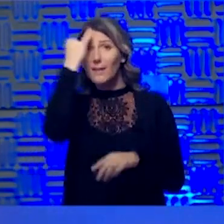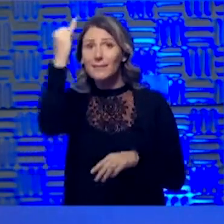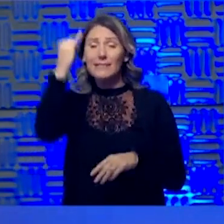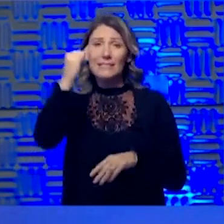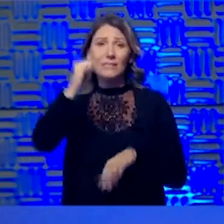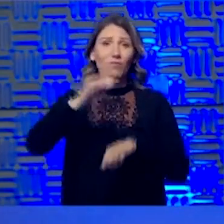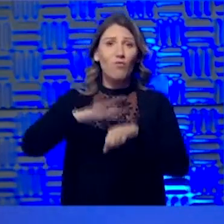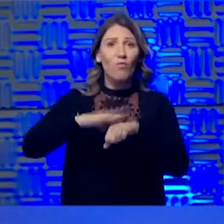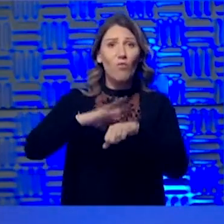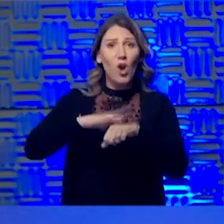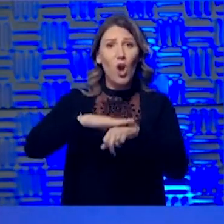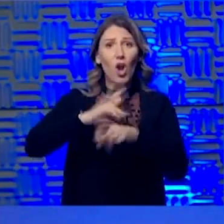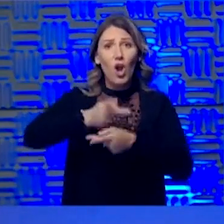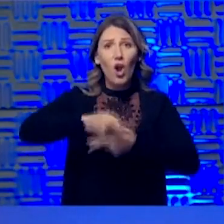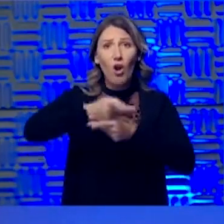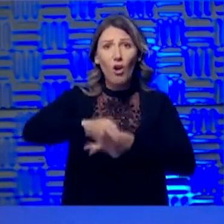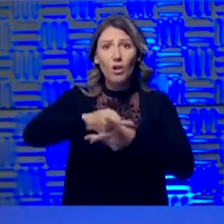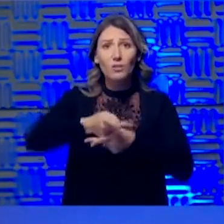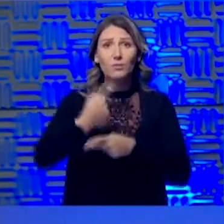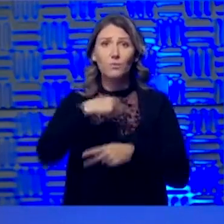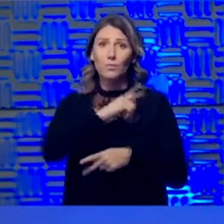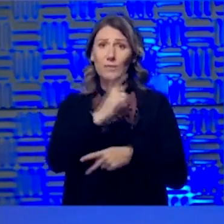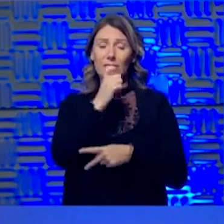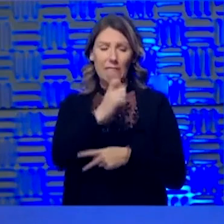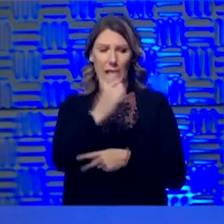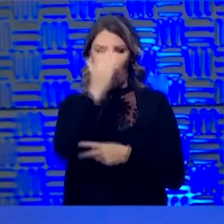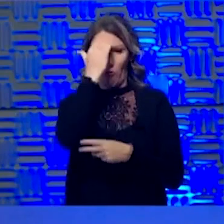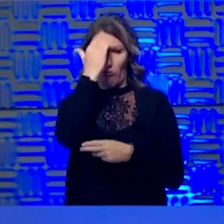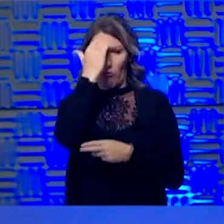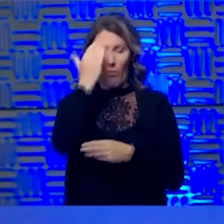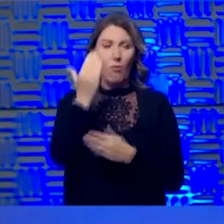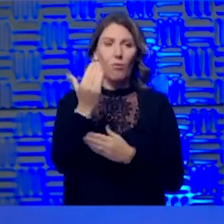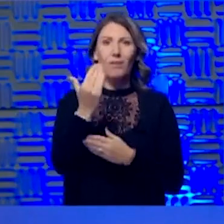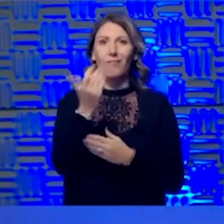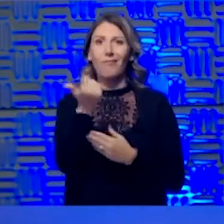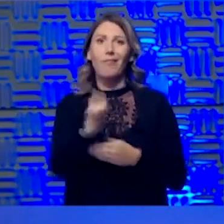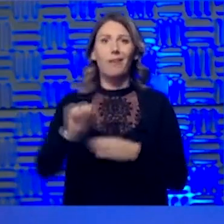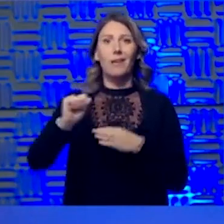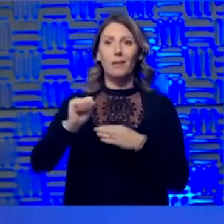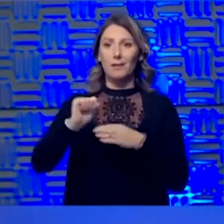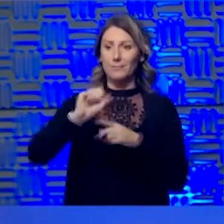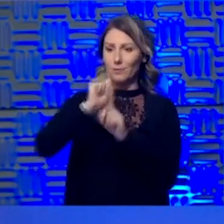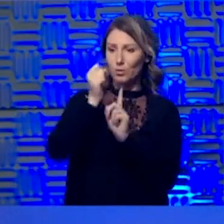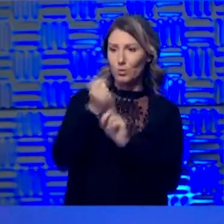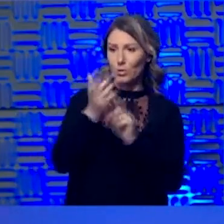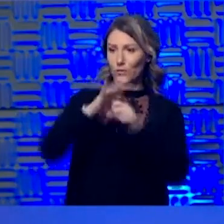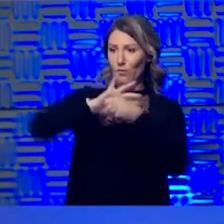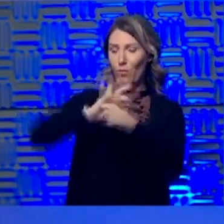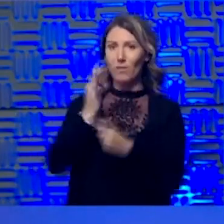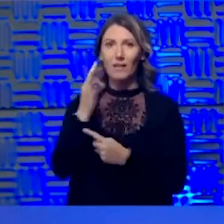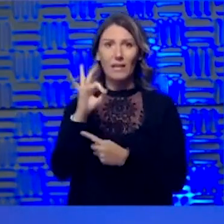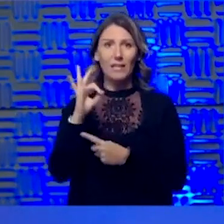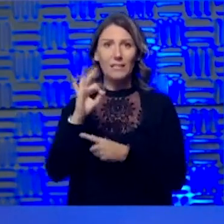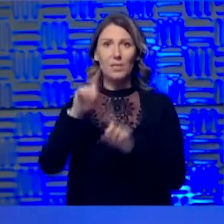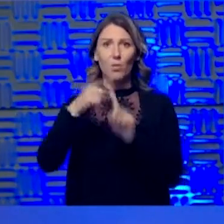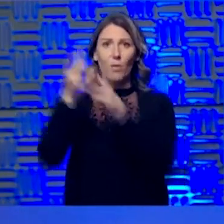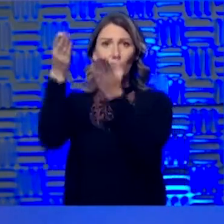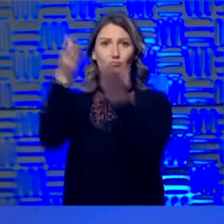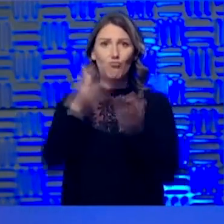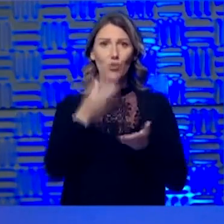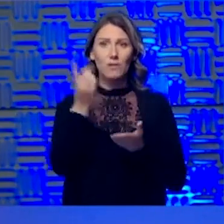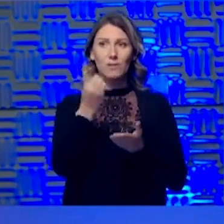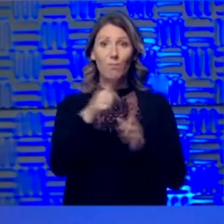fully aware of any cases of COVID that have been spread by people who have brought things home from the grocery